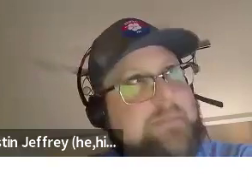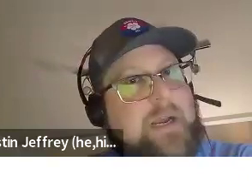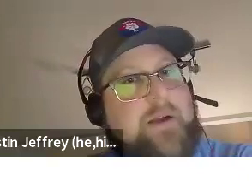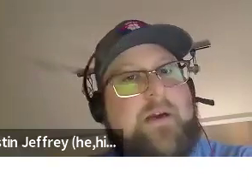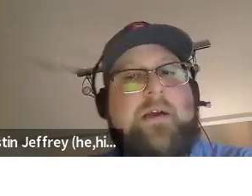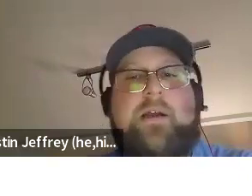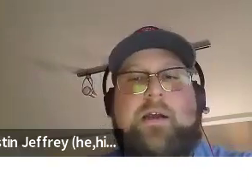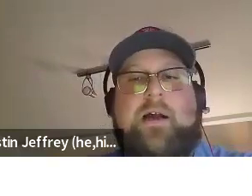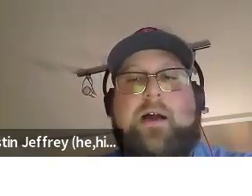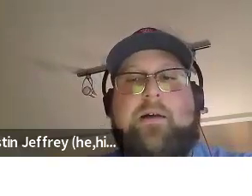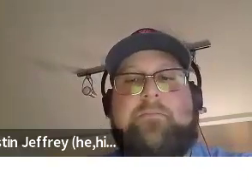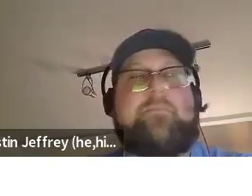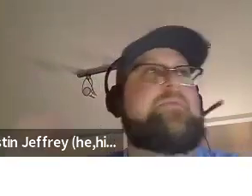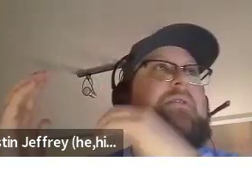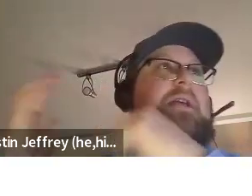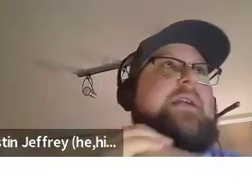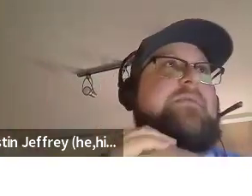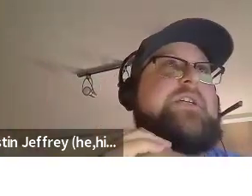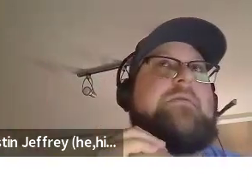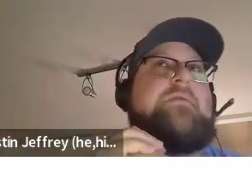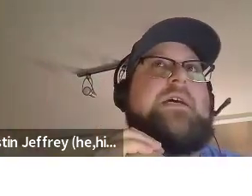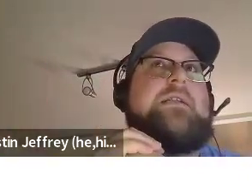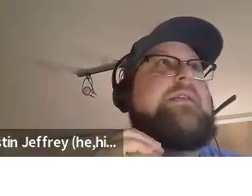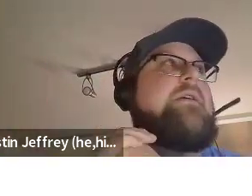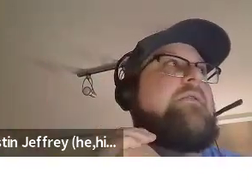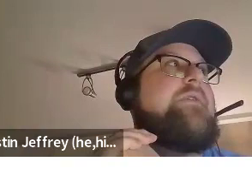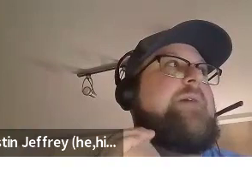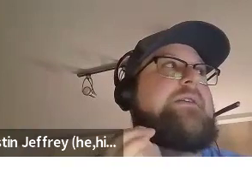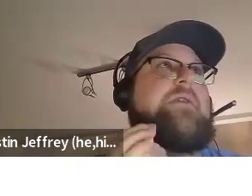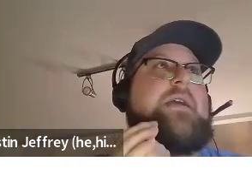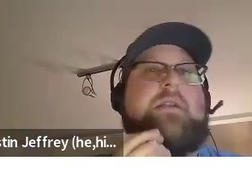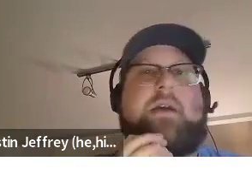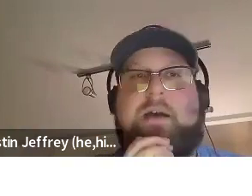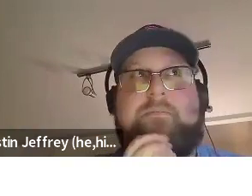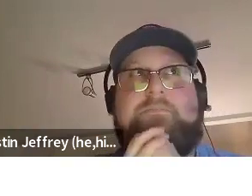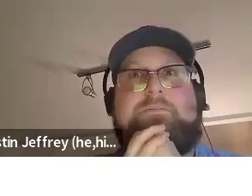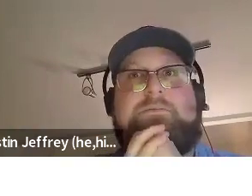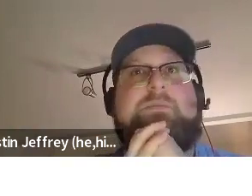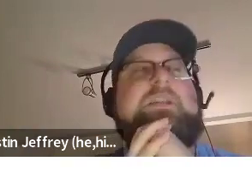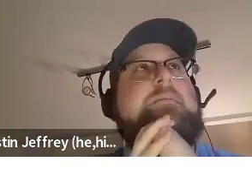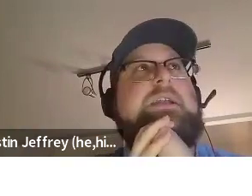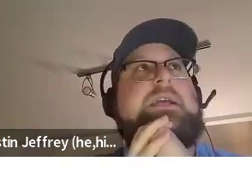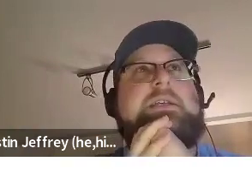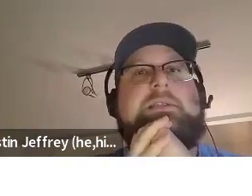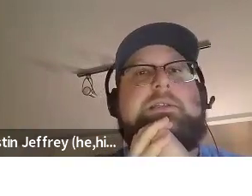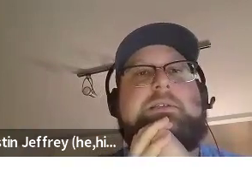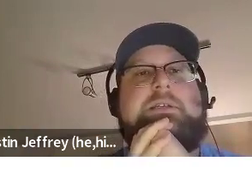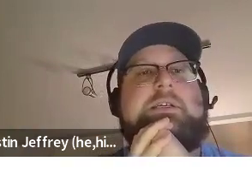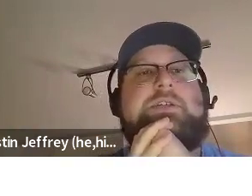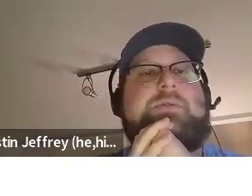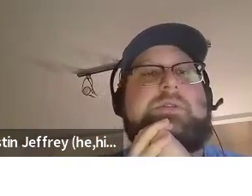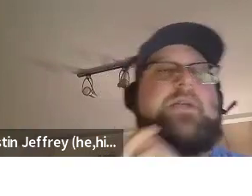that it is a barrier, please don't hesitate to reach out and let us know. Feedback is great, so we can help mitigate